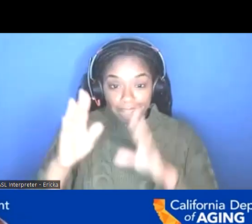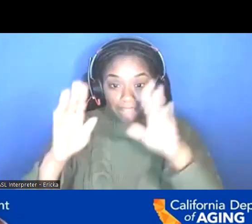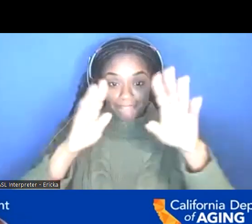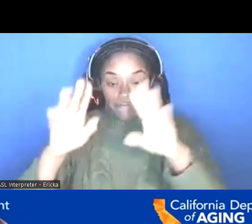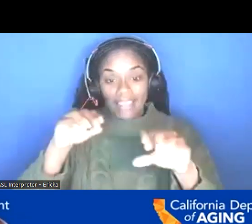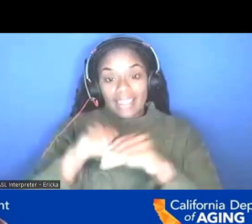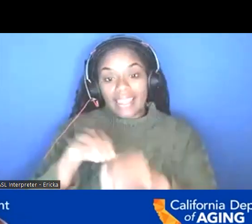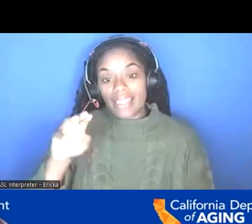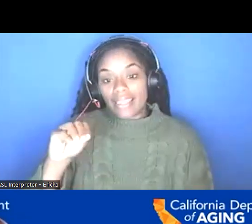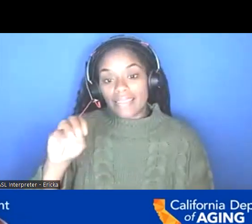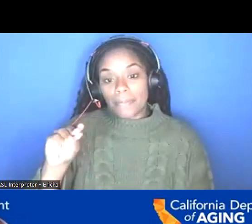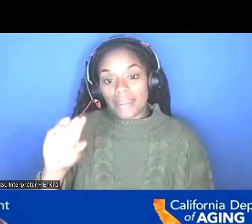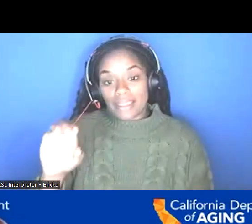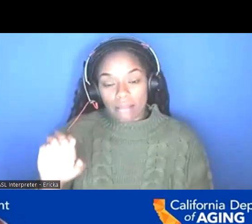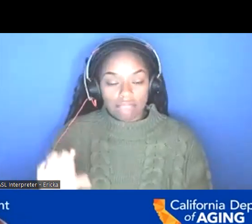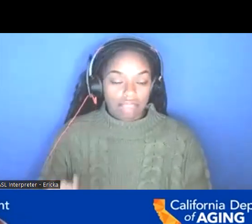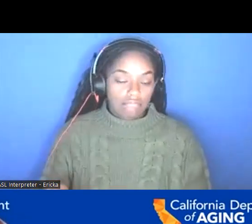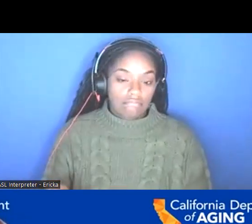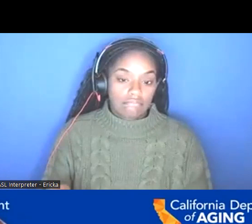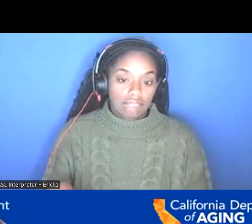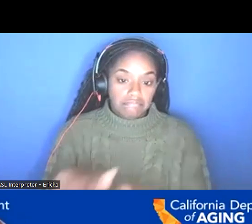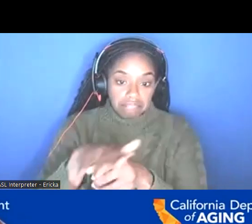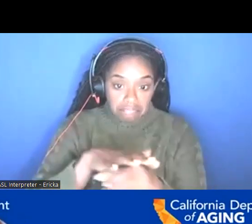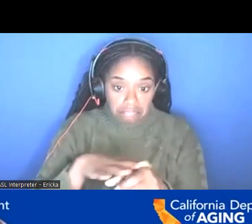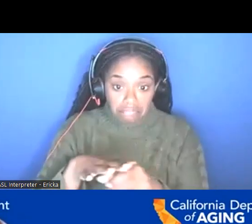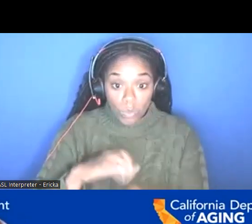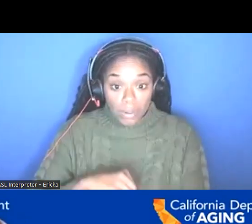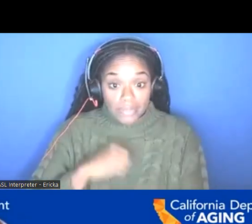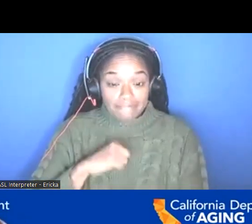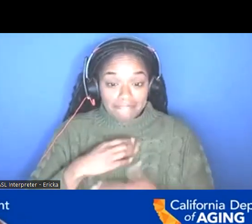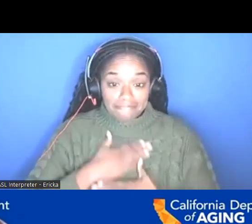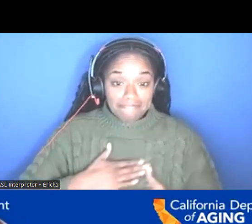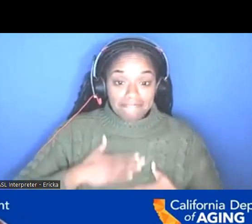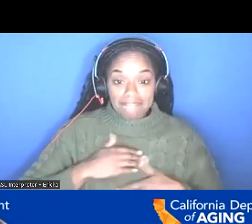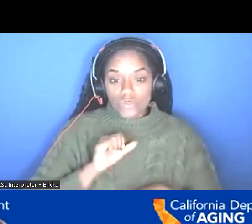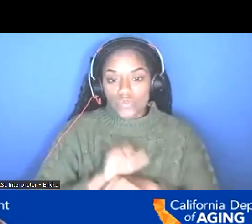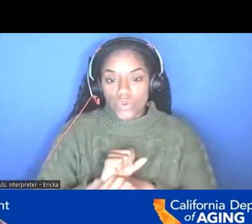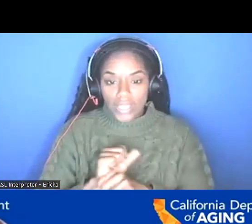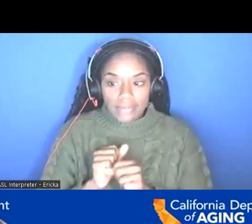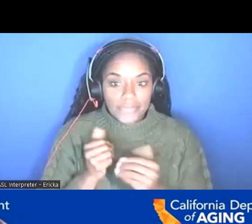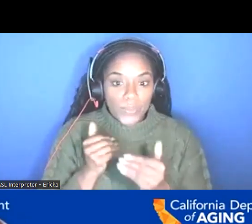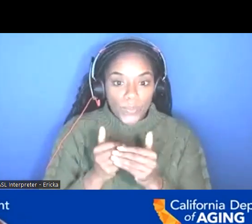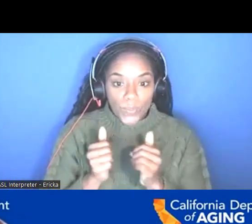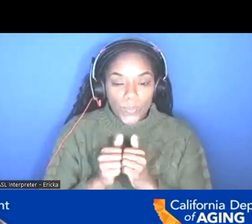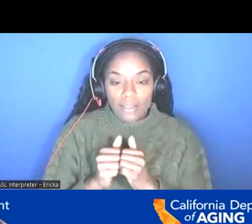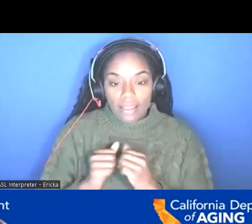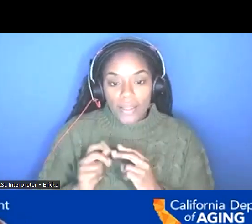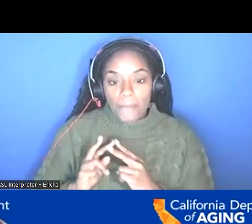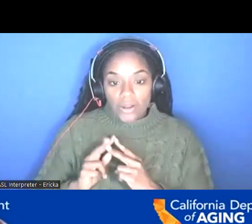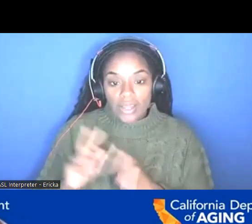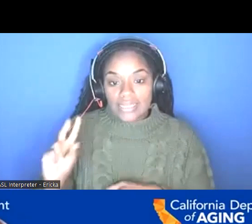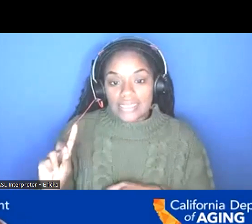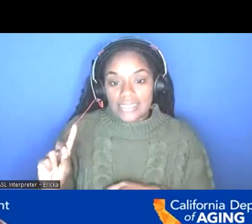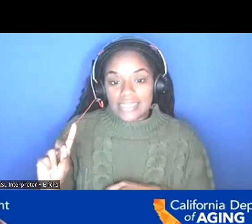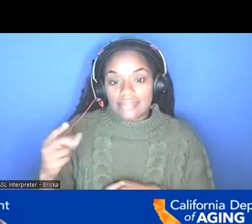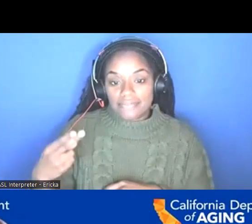space, we're so proud and pleased to be working closely with our partners at the DHCS